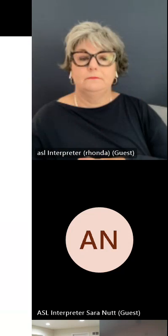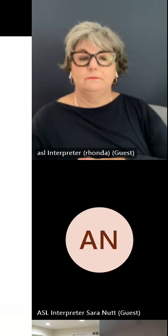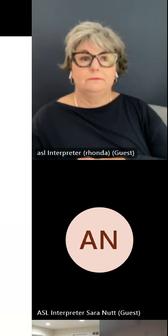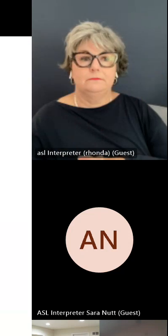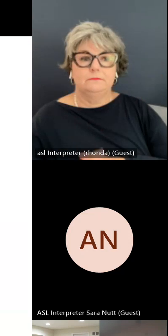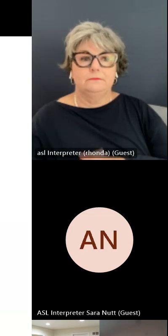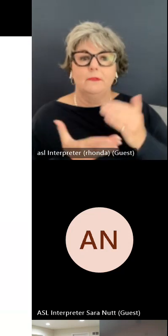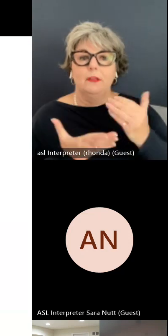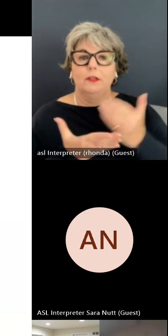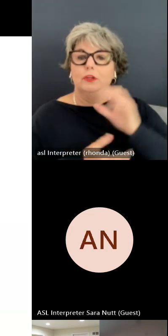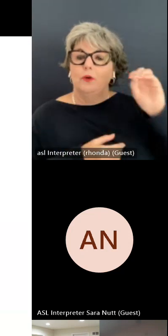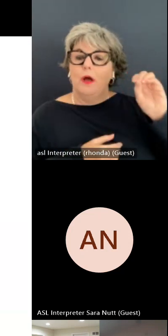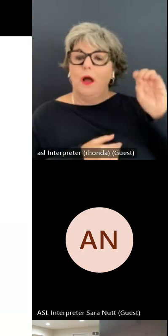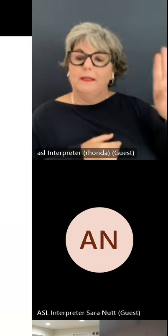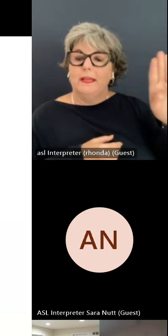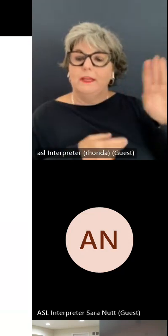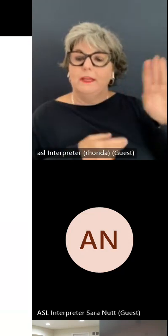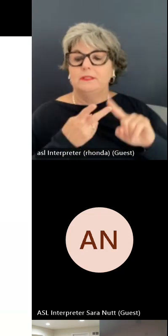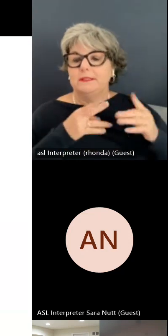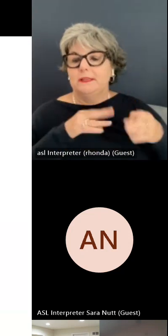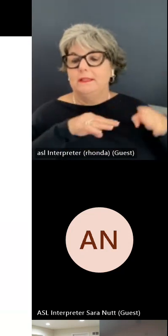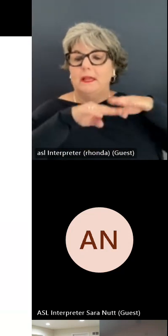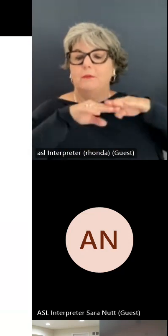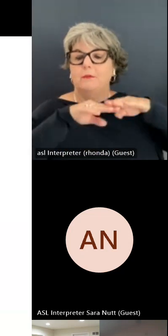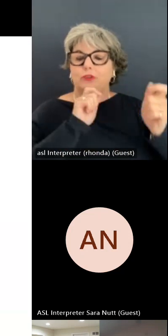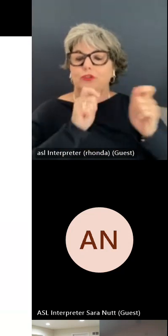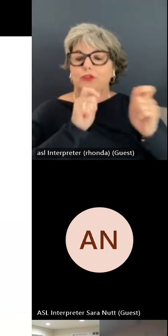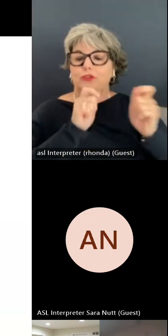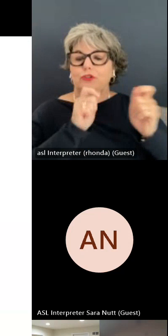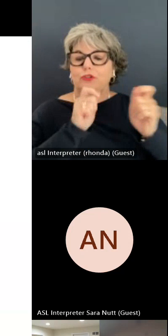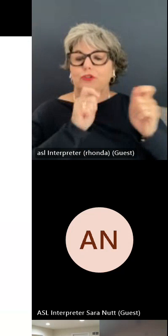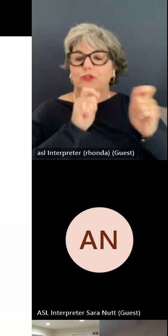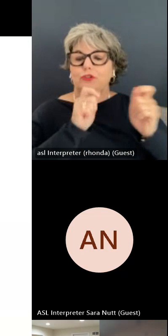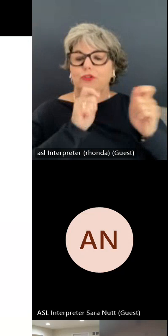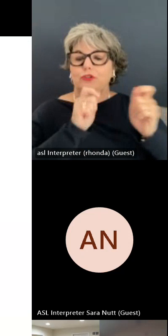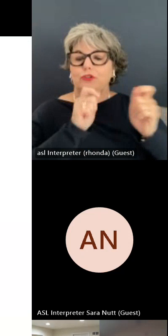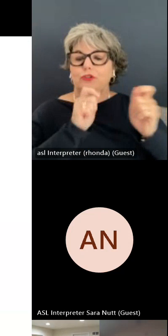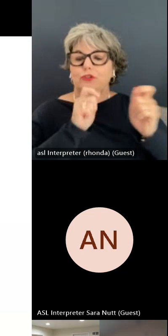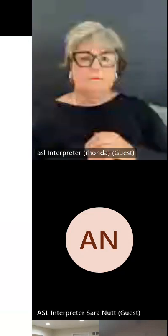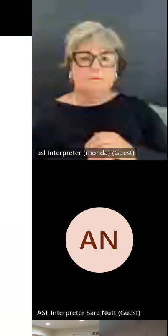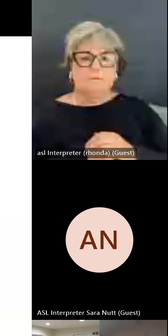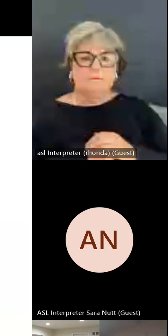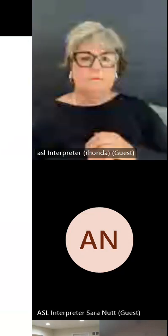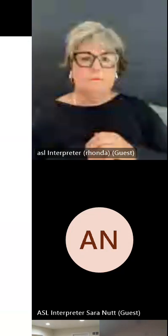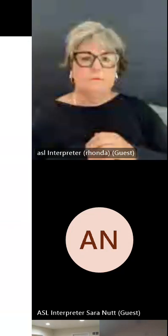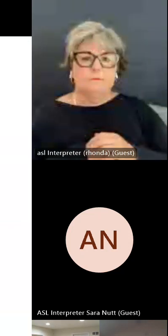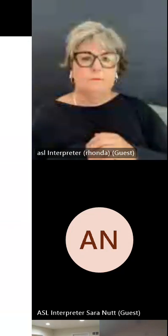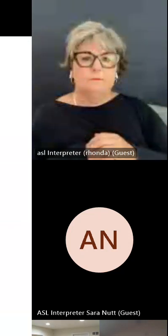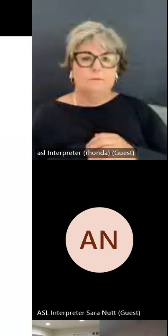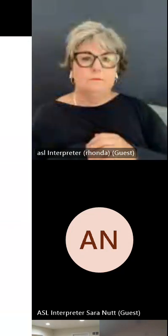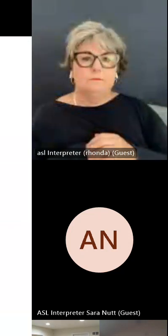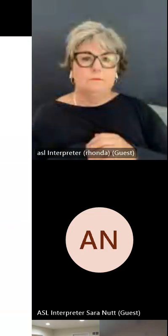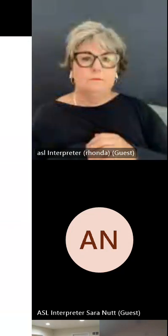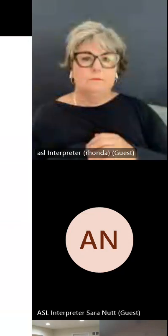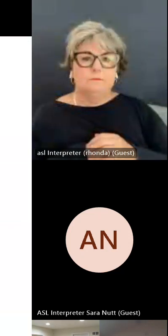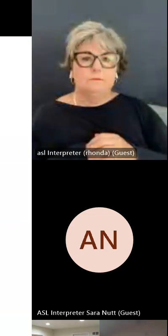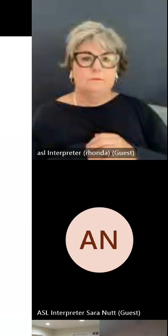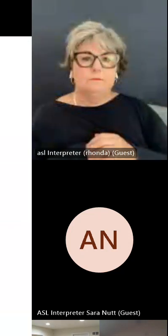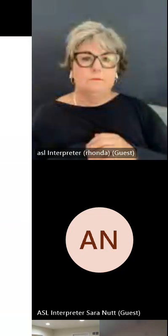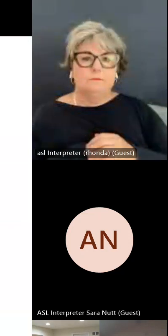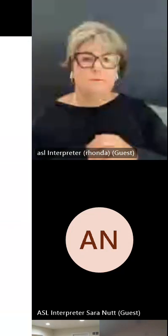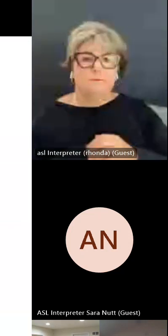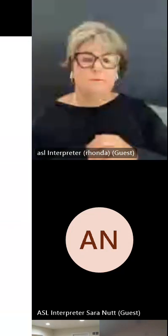obligations and upward adjustments. So notice how these two, this is another way of saying that breakouts of two